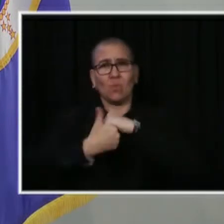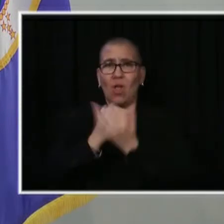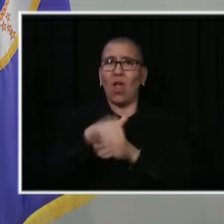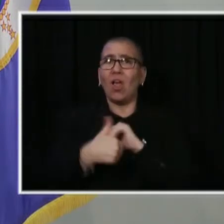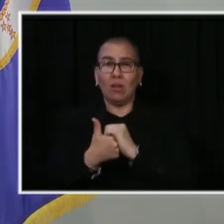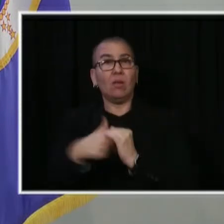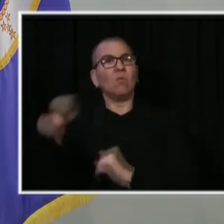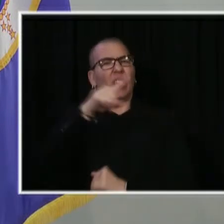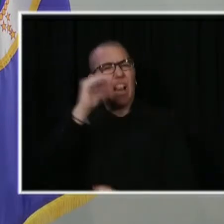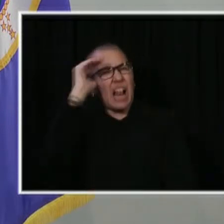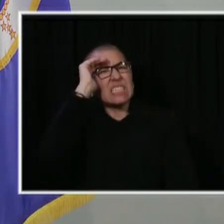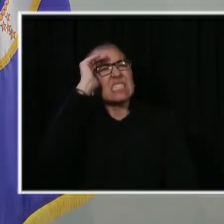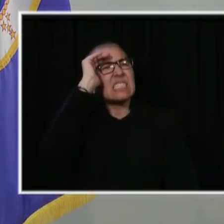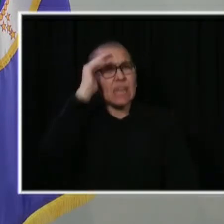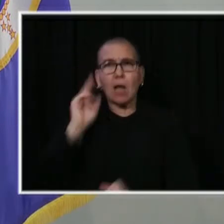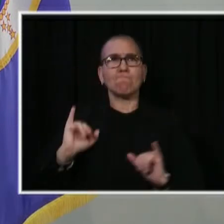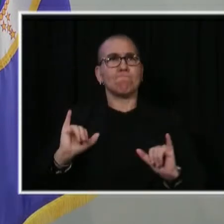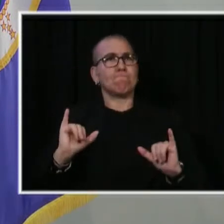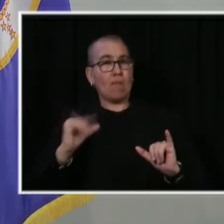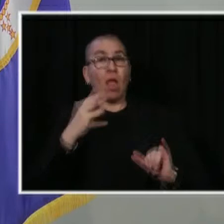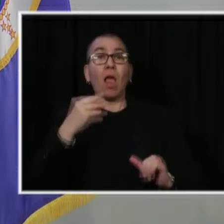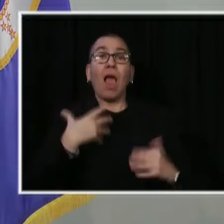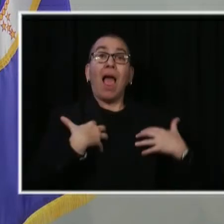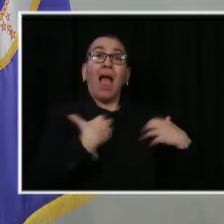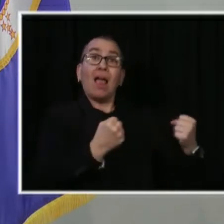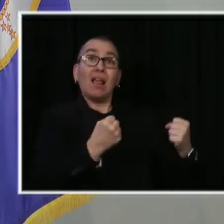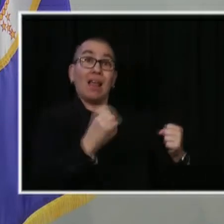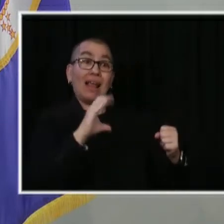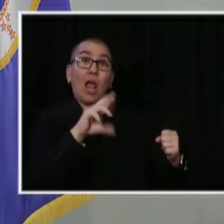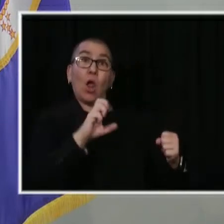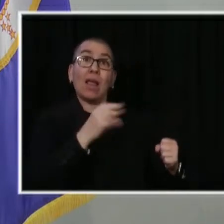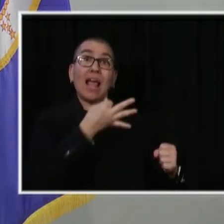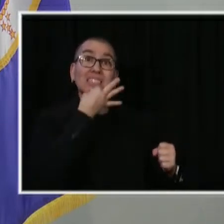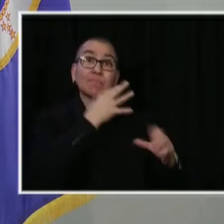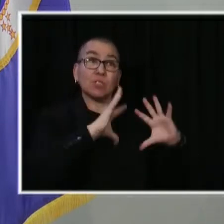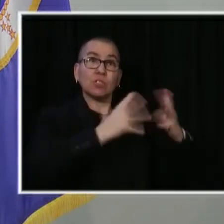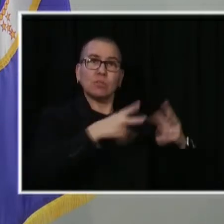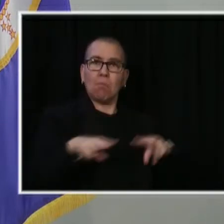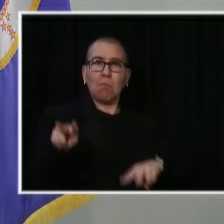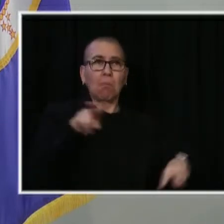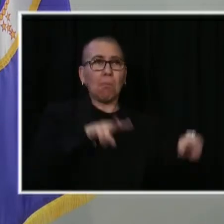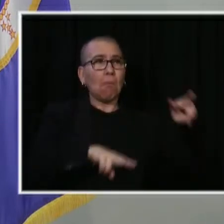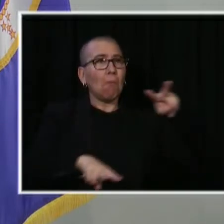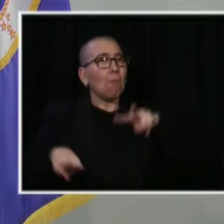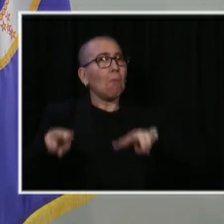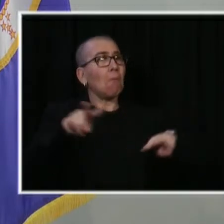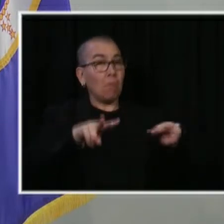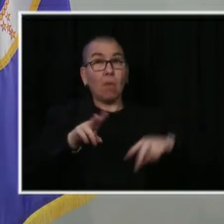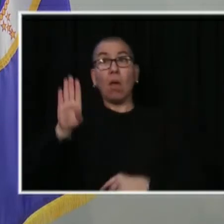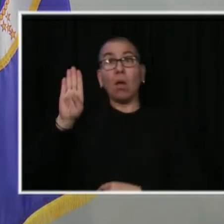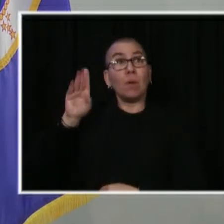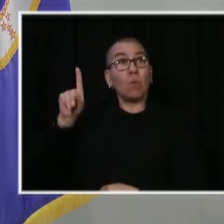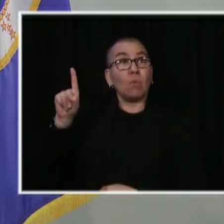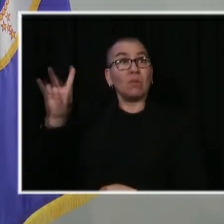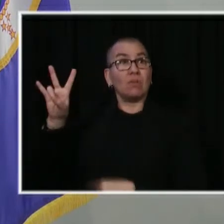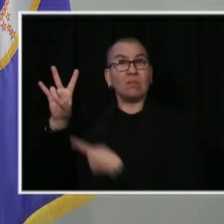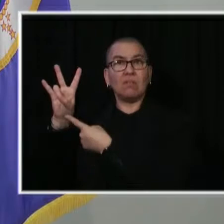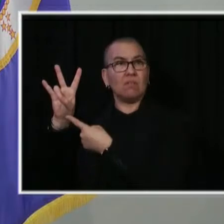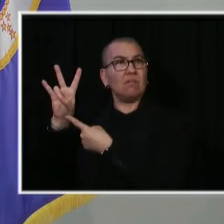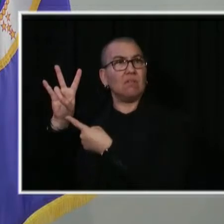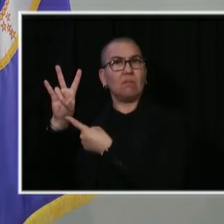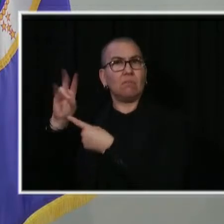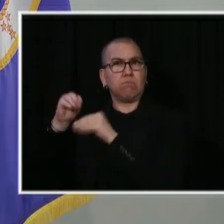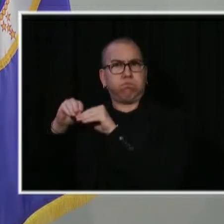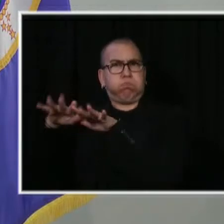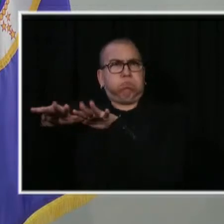lot of the health experts would tell us that the transmissibility of that variant and how much it was in our community would